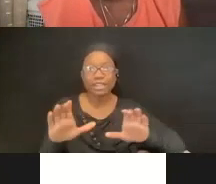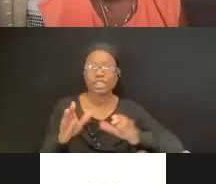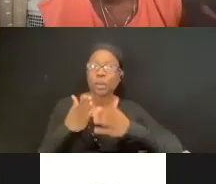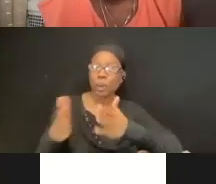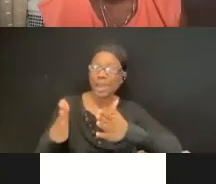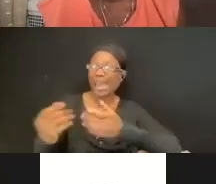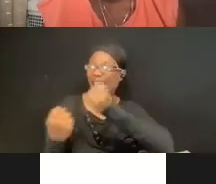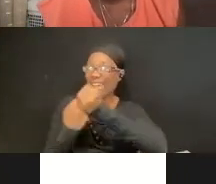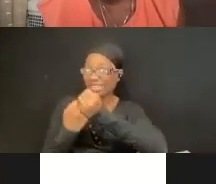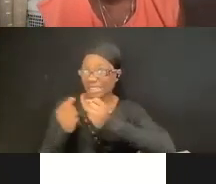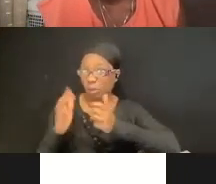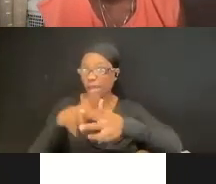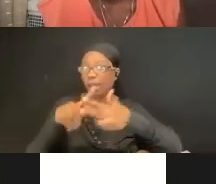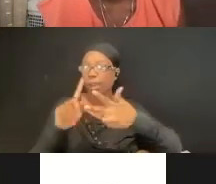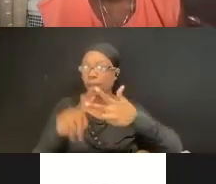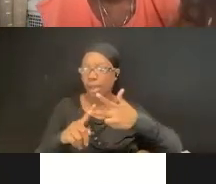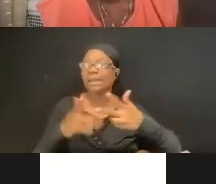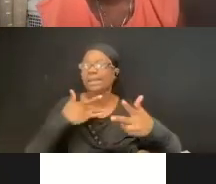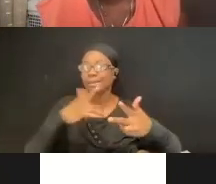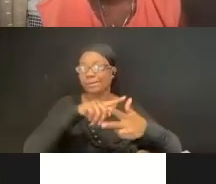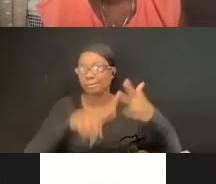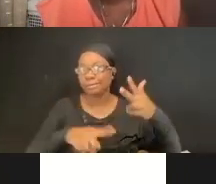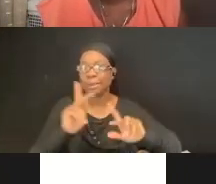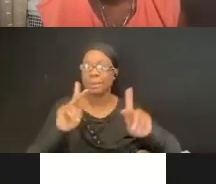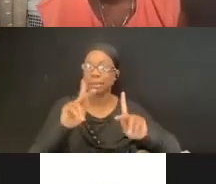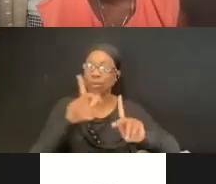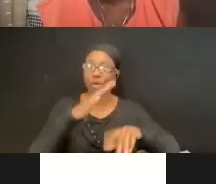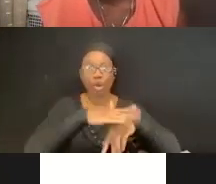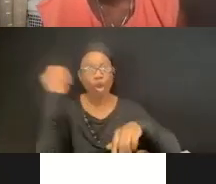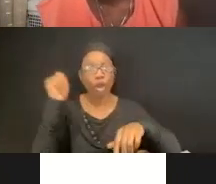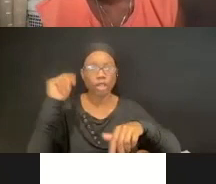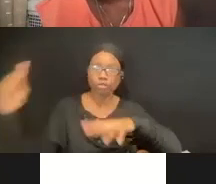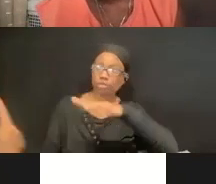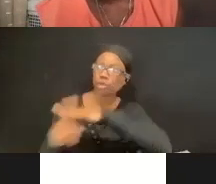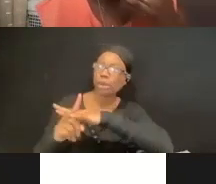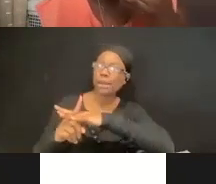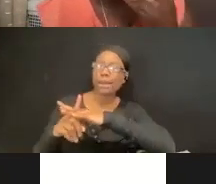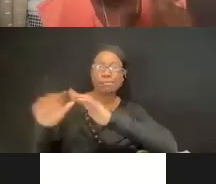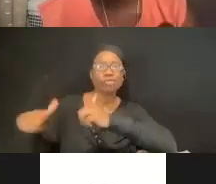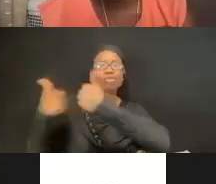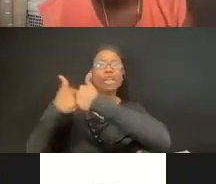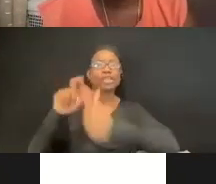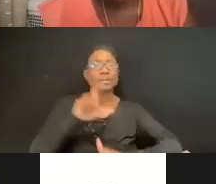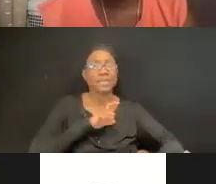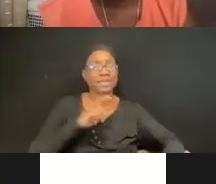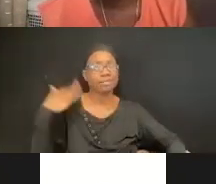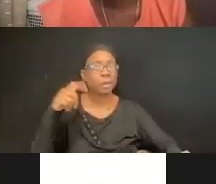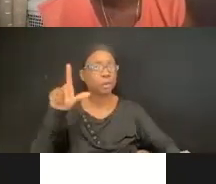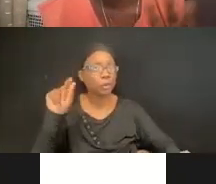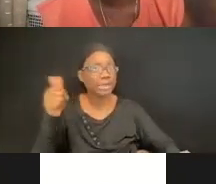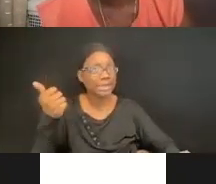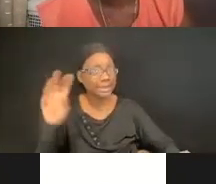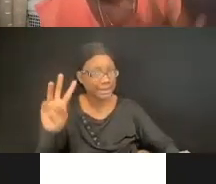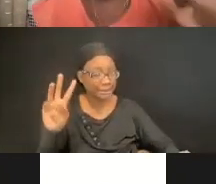people that were called, right, to turn up against the police in 2016. I also want to name that this